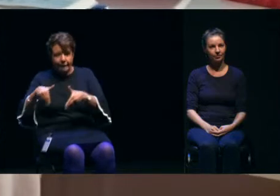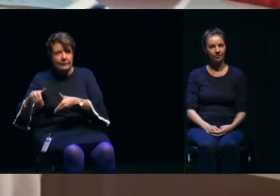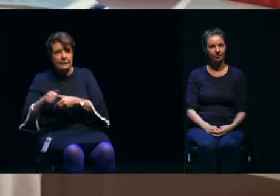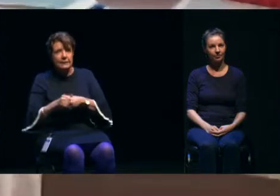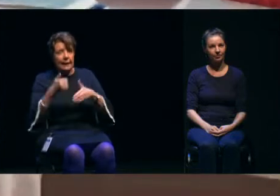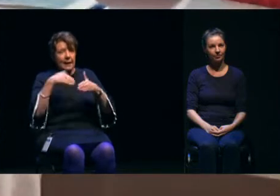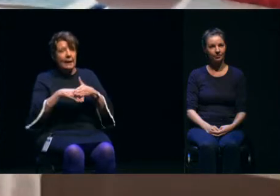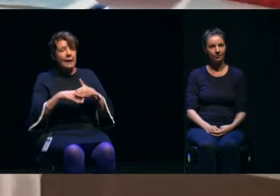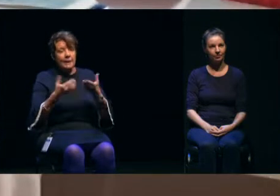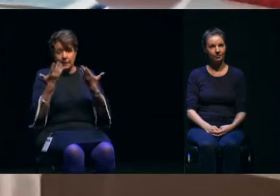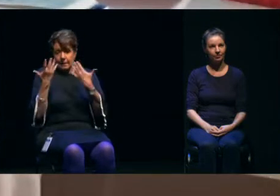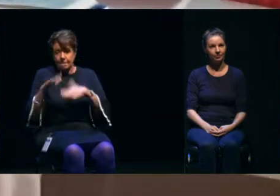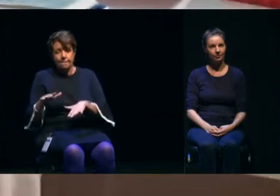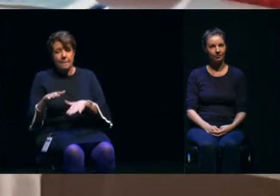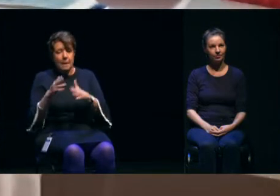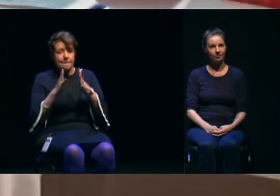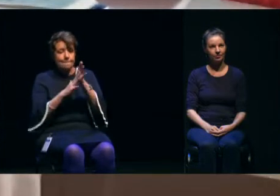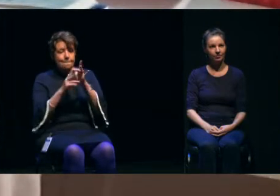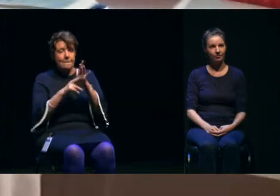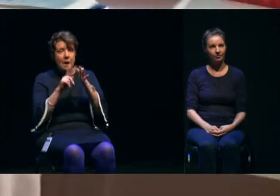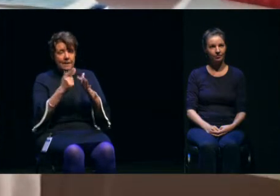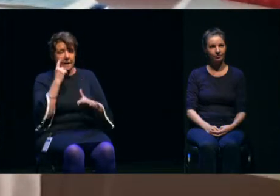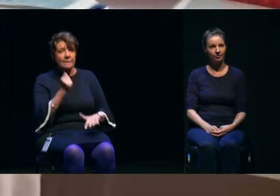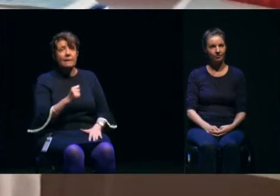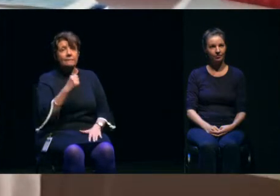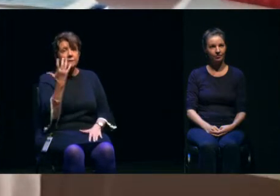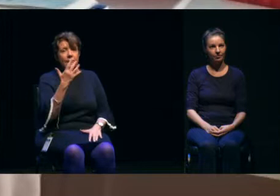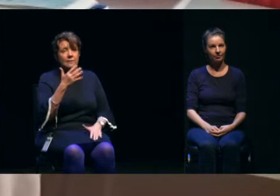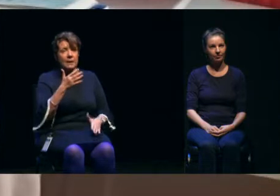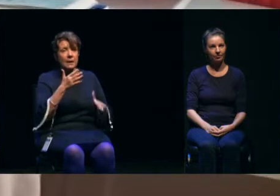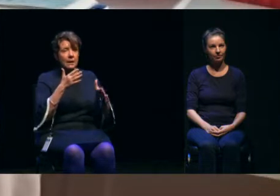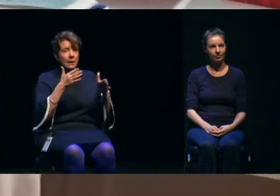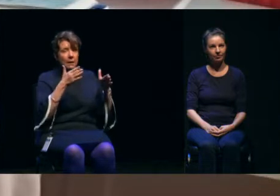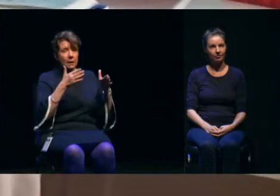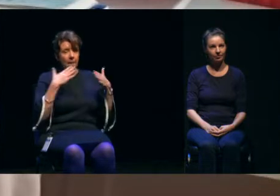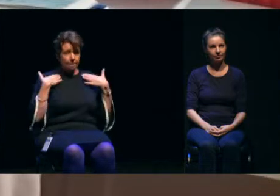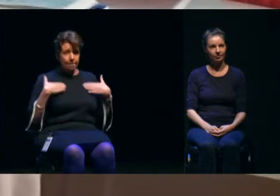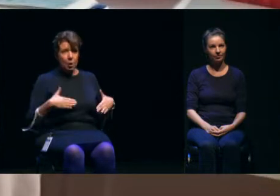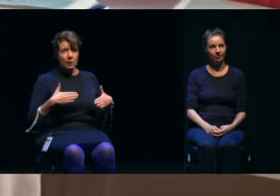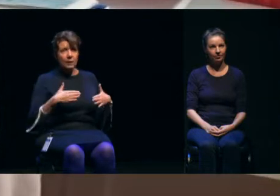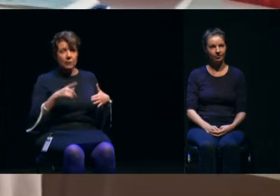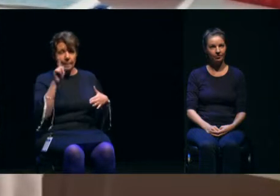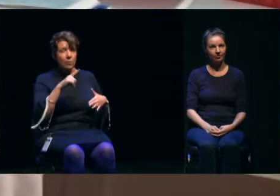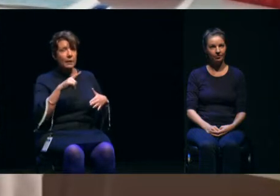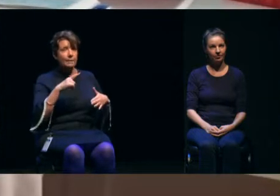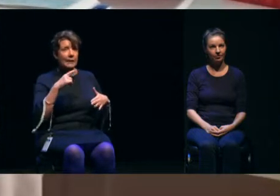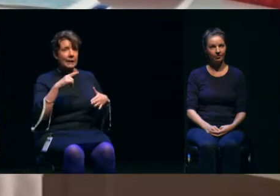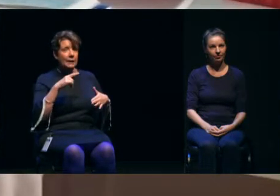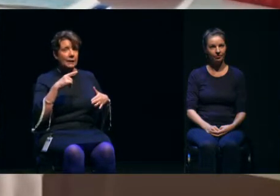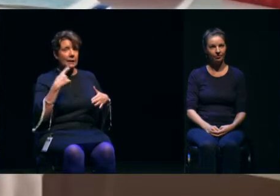abandoned mine where they found 15 bodies of peasants that had been executed,